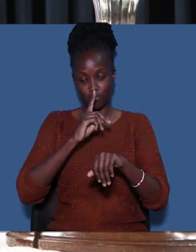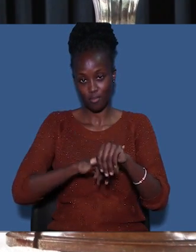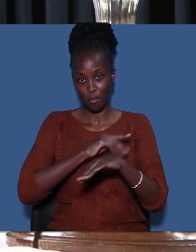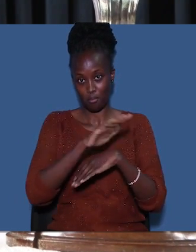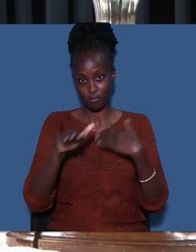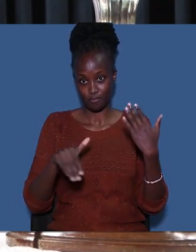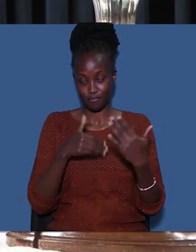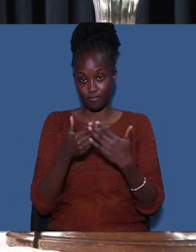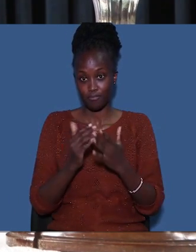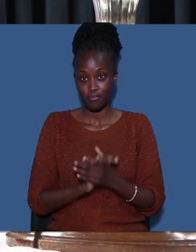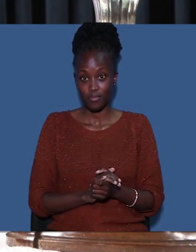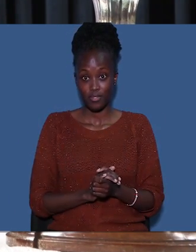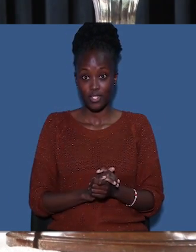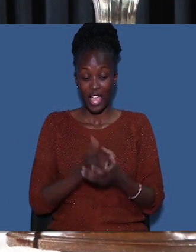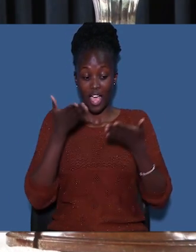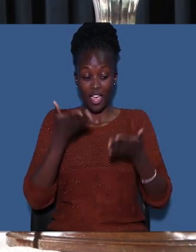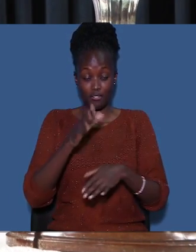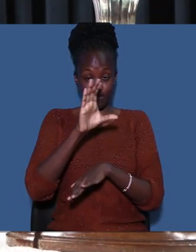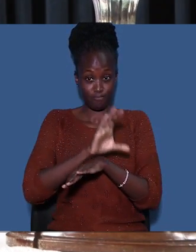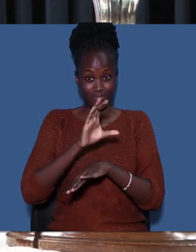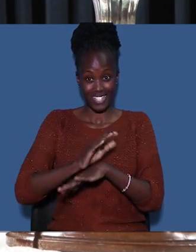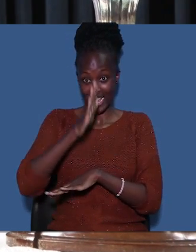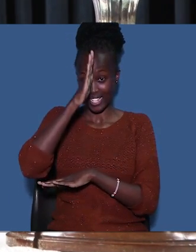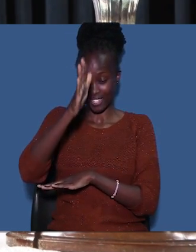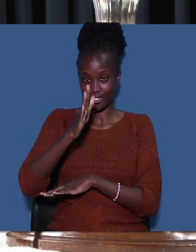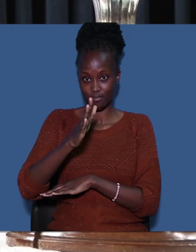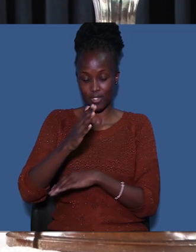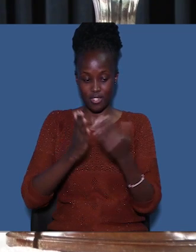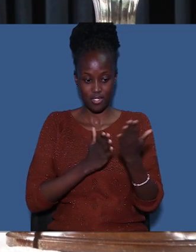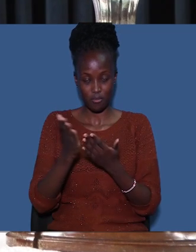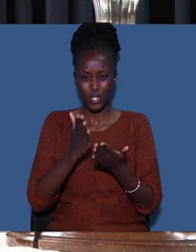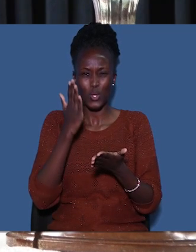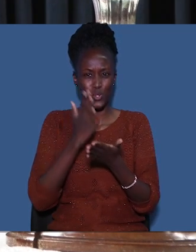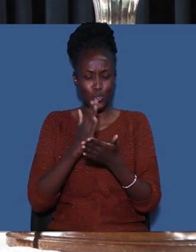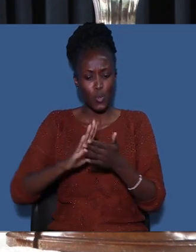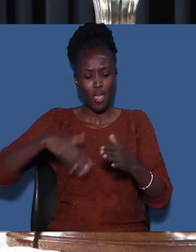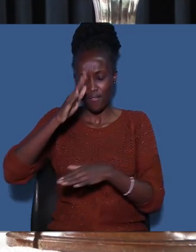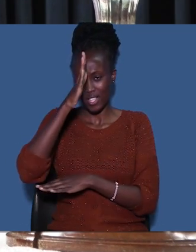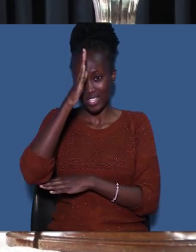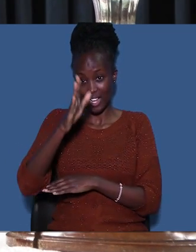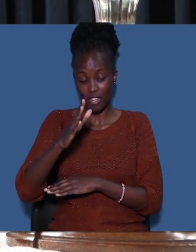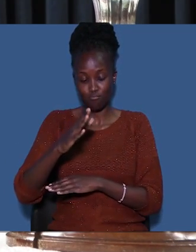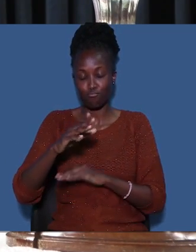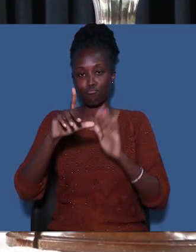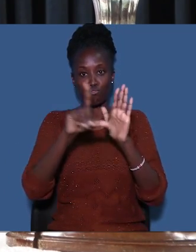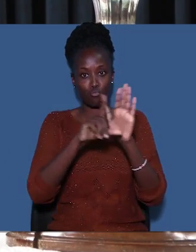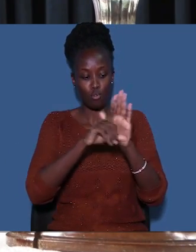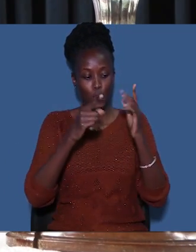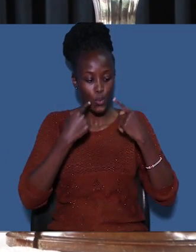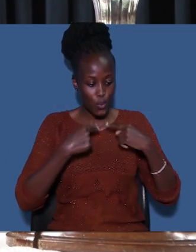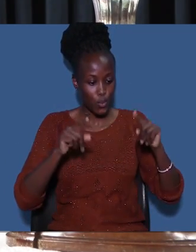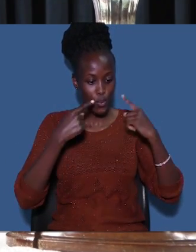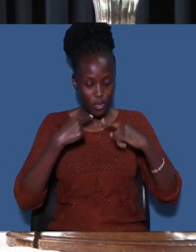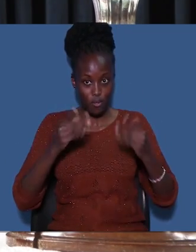In the Sunday services here at the Cathedral, the summary of God's law is read out to us. And we